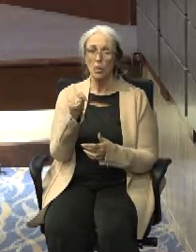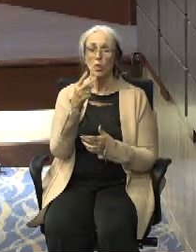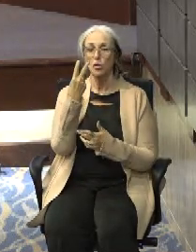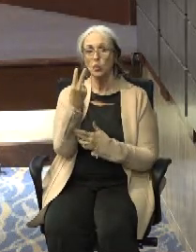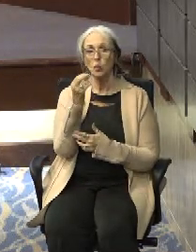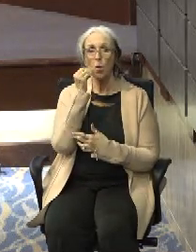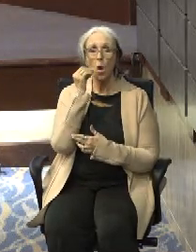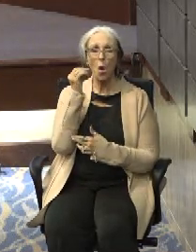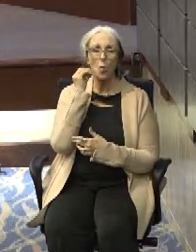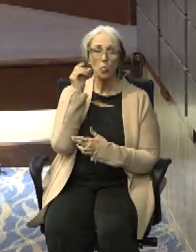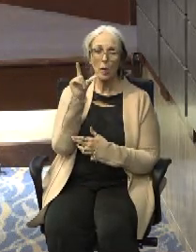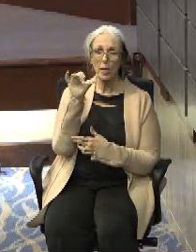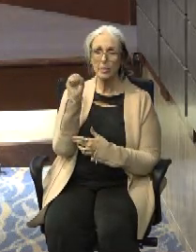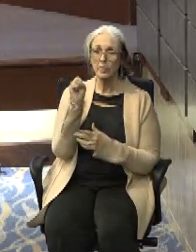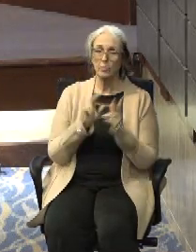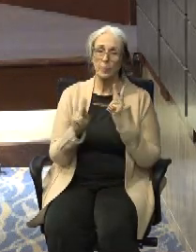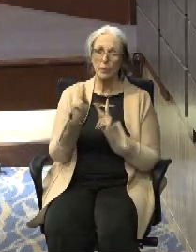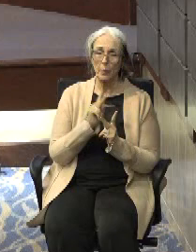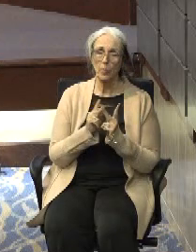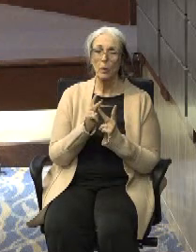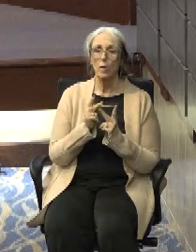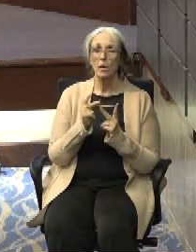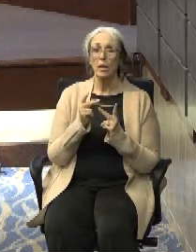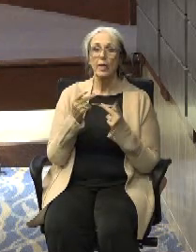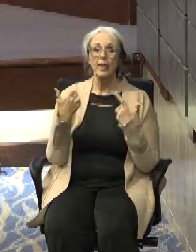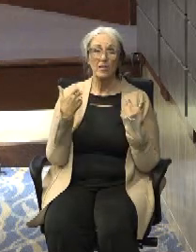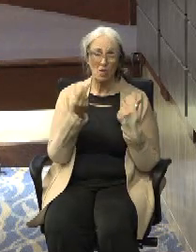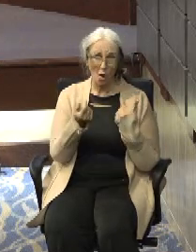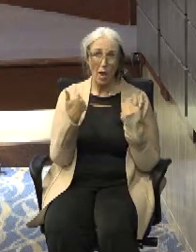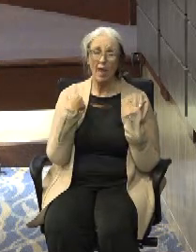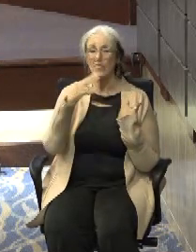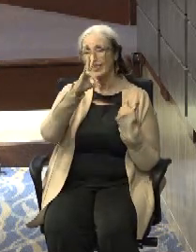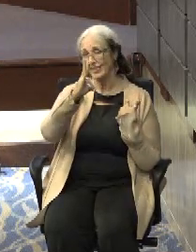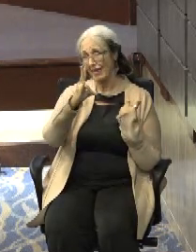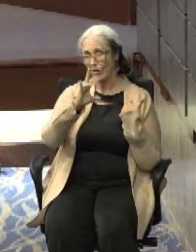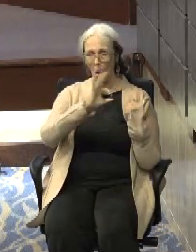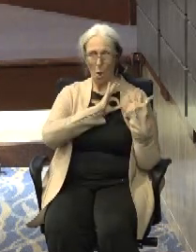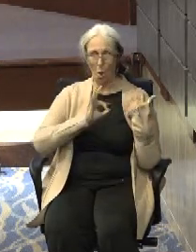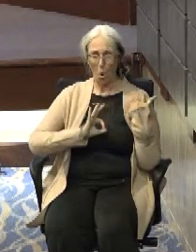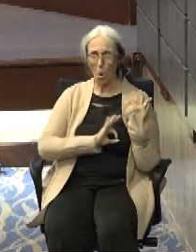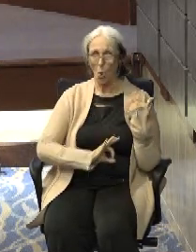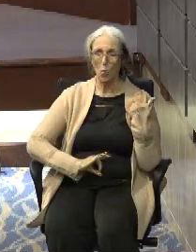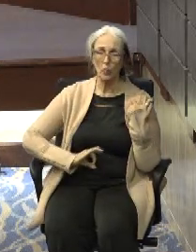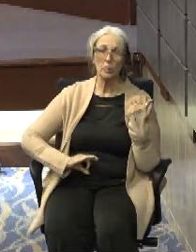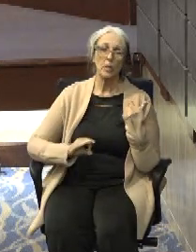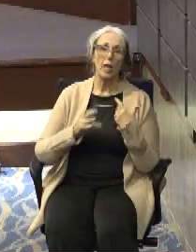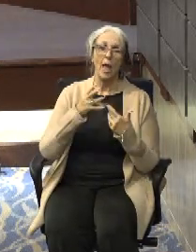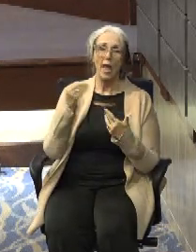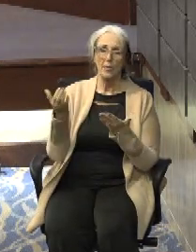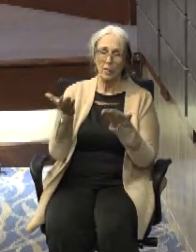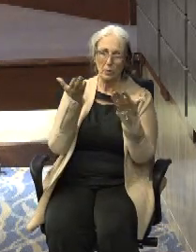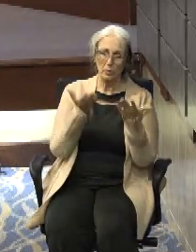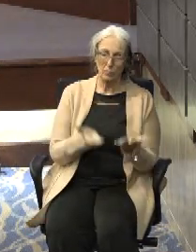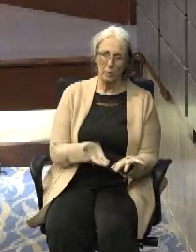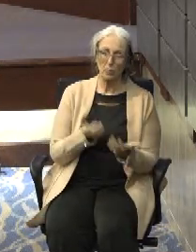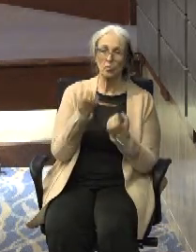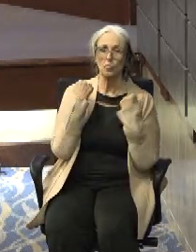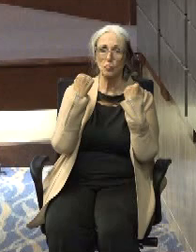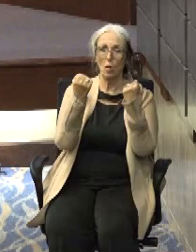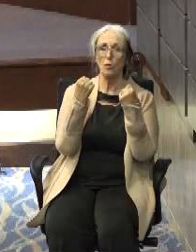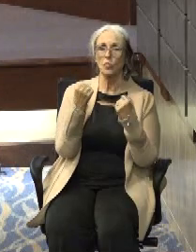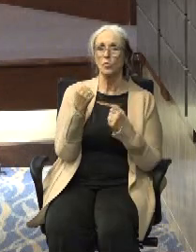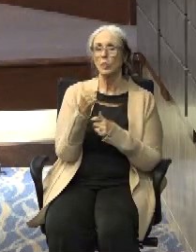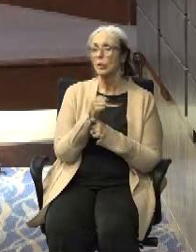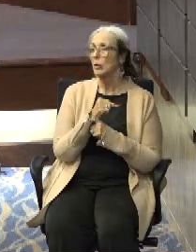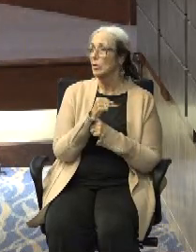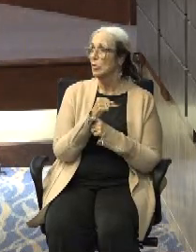dog, who was riddled with seven holes. It was citizen Lori DeCourt who stepped in and loaded the dog into her vehicle and drove it to the Waco